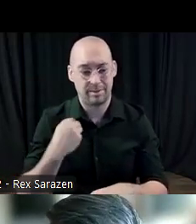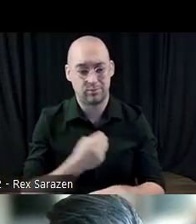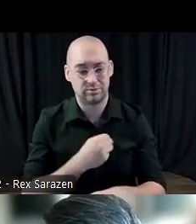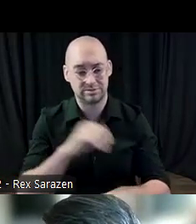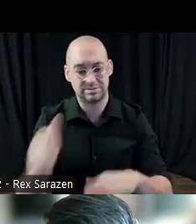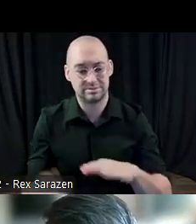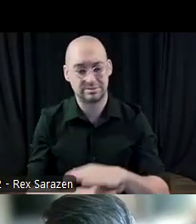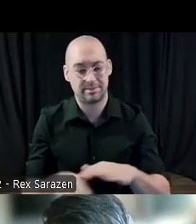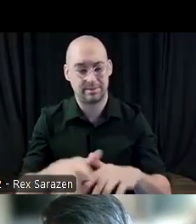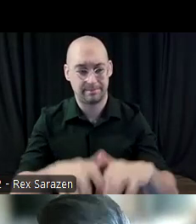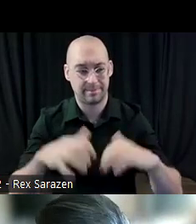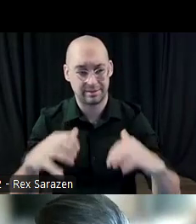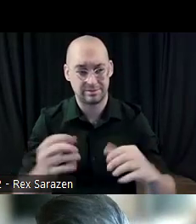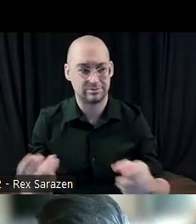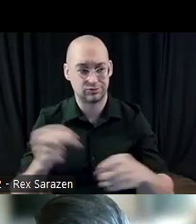to join in